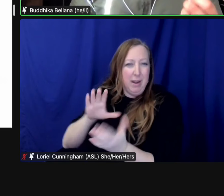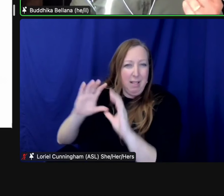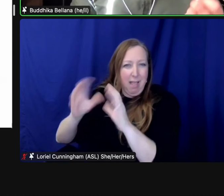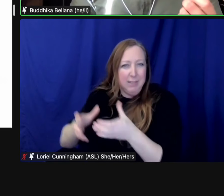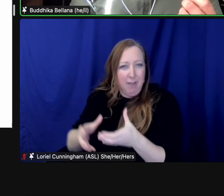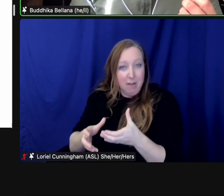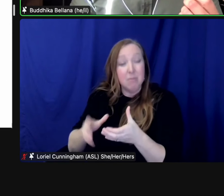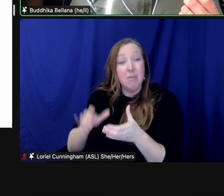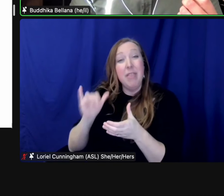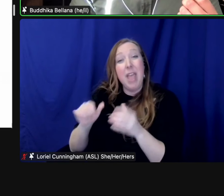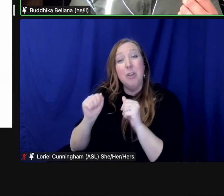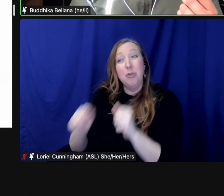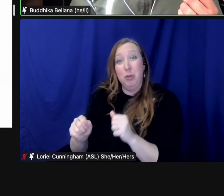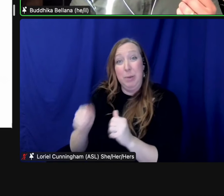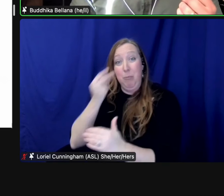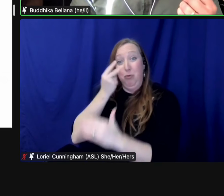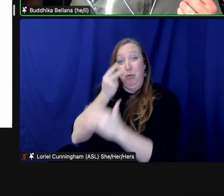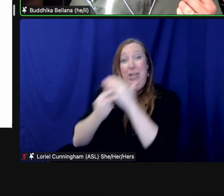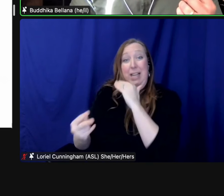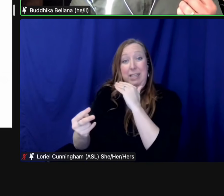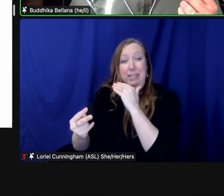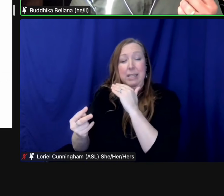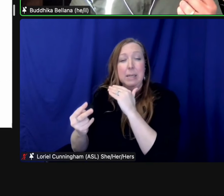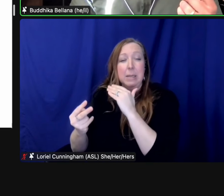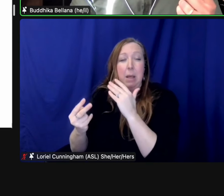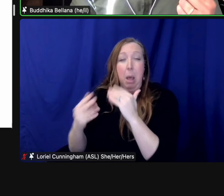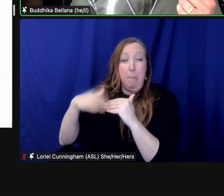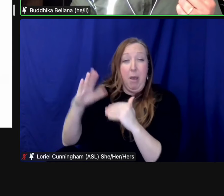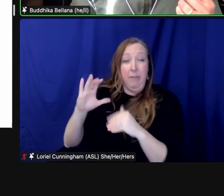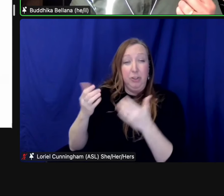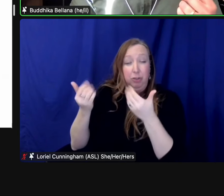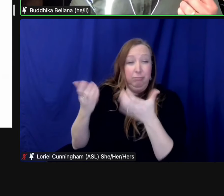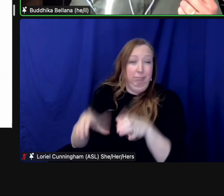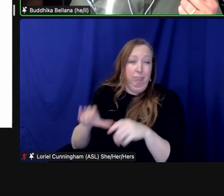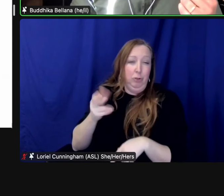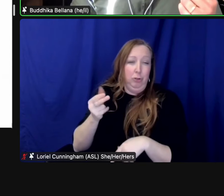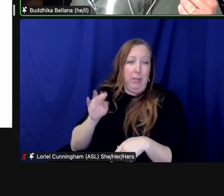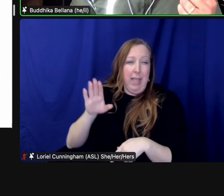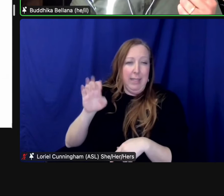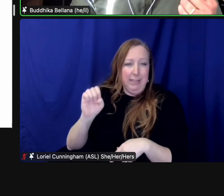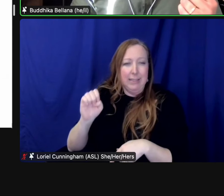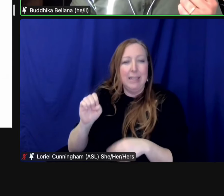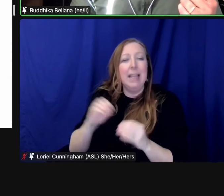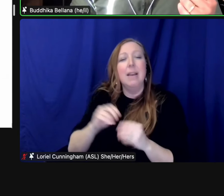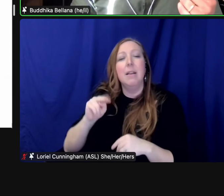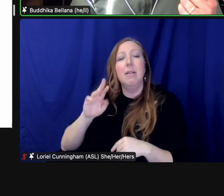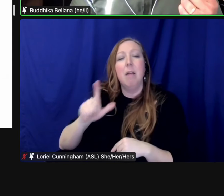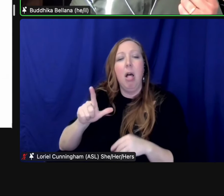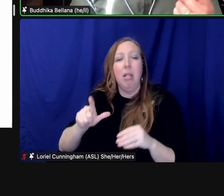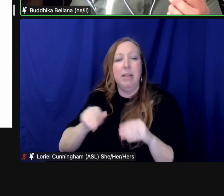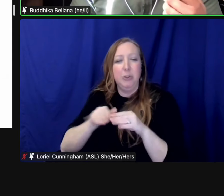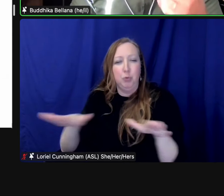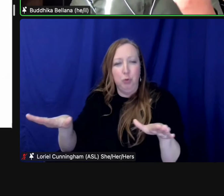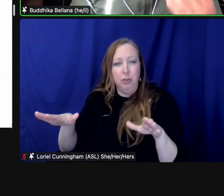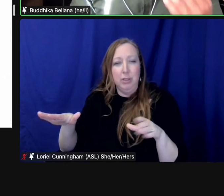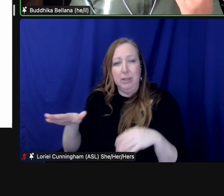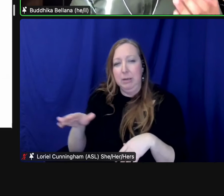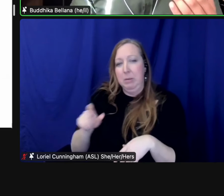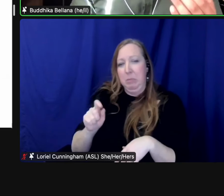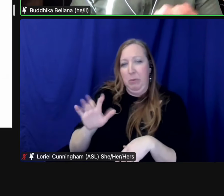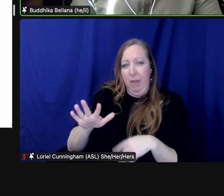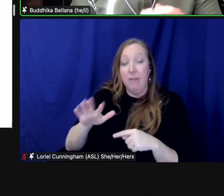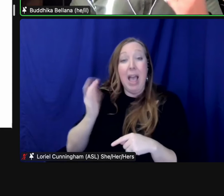predict above chance. So prediction was probably around 63%, and this null distribution is chance. You could see that our classifier was